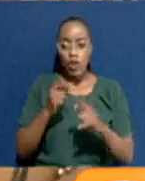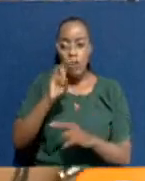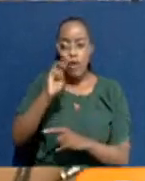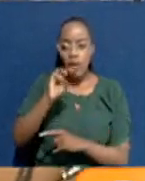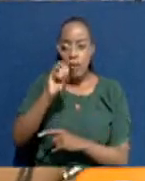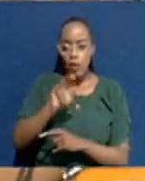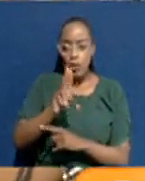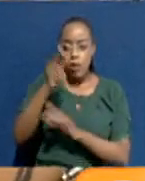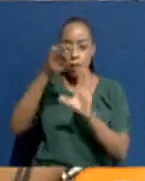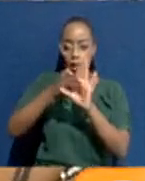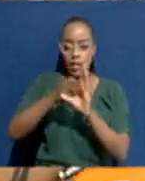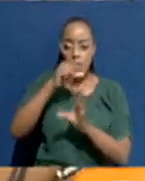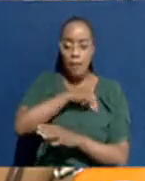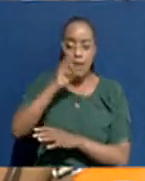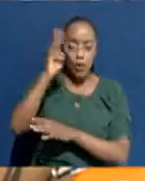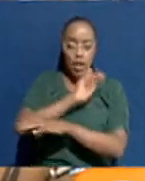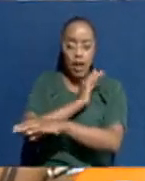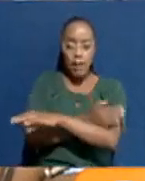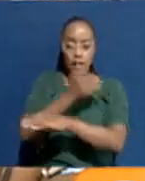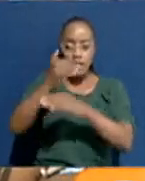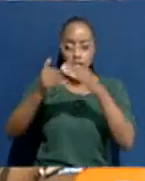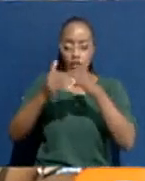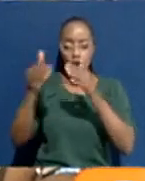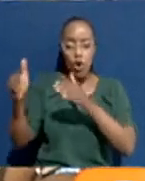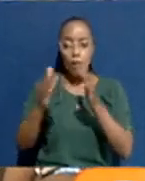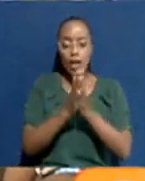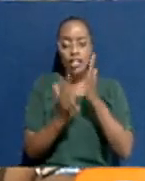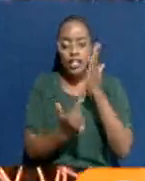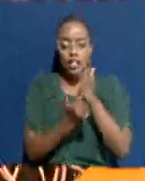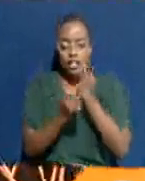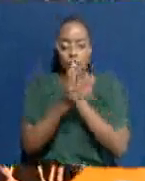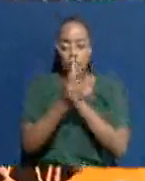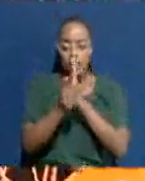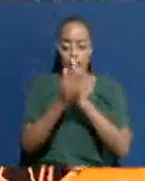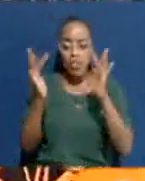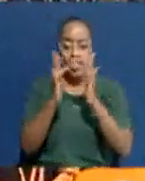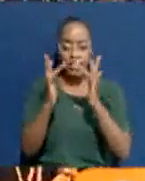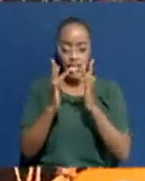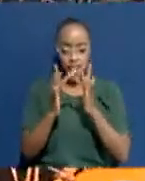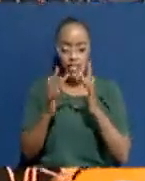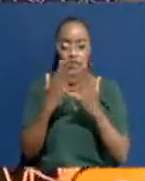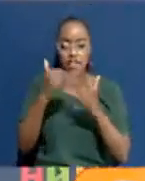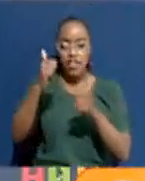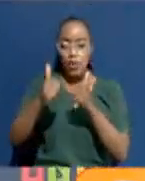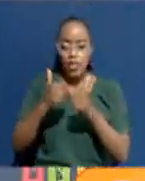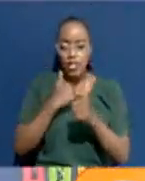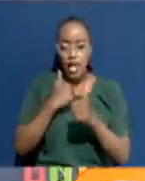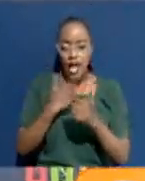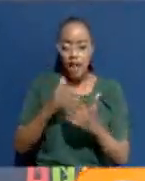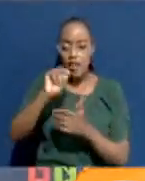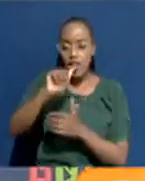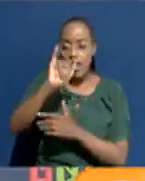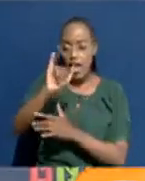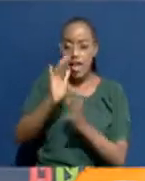MOU, participants will benefit from capacity building opportunities in digital skills such as the Internet of Things, artificial intelligence